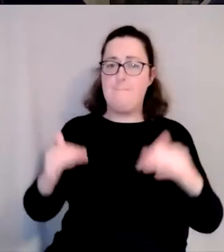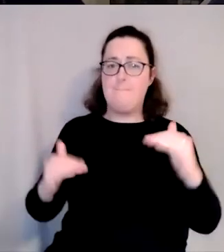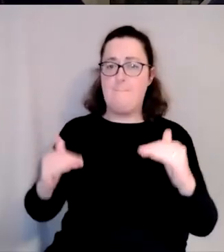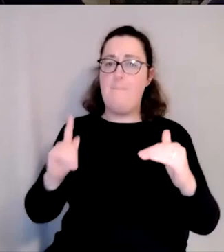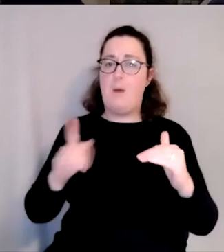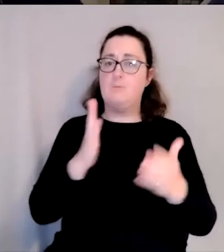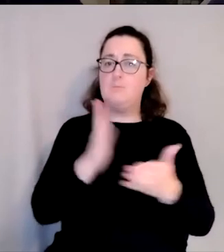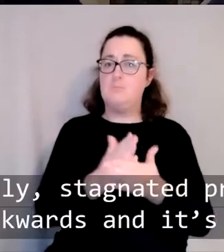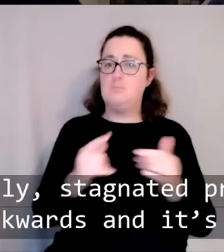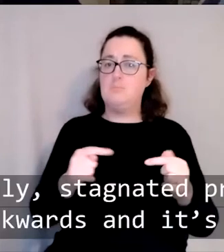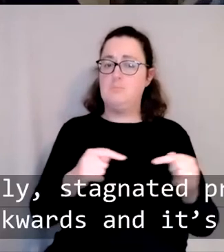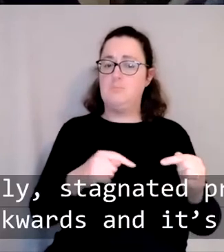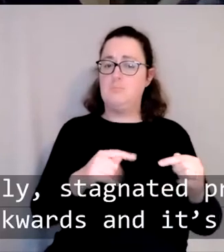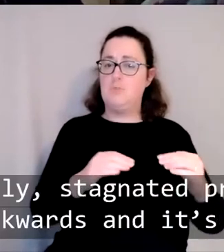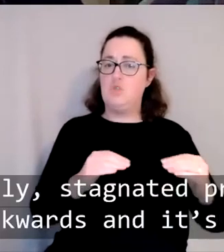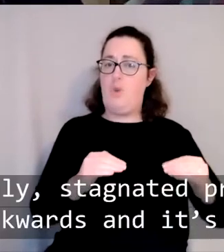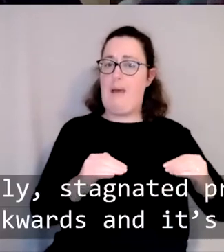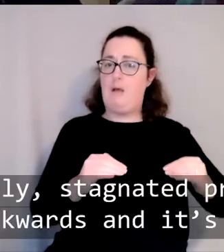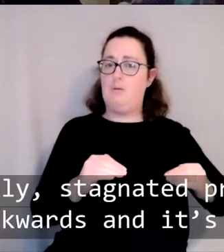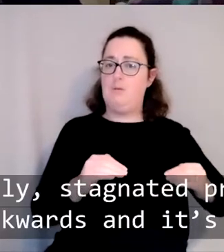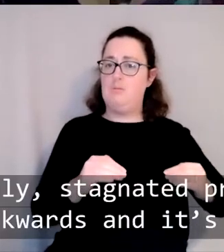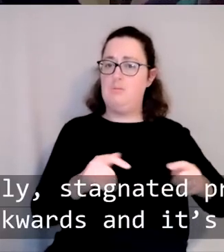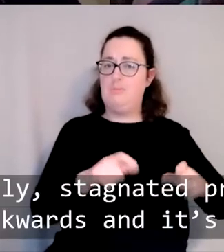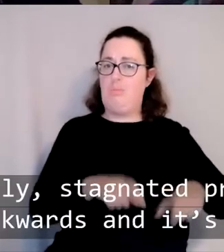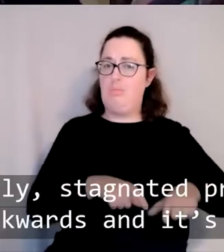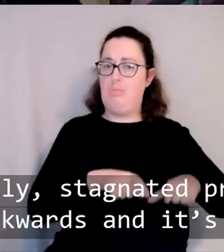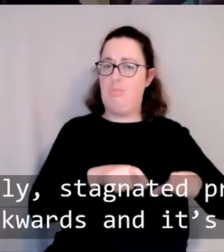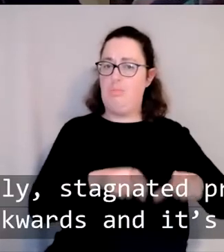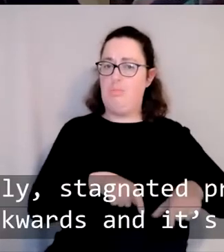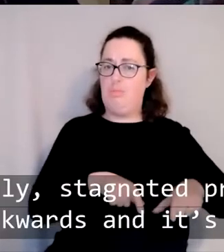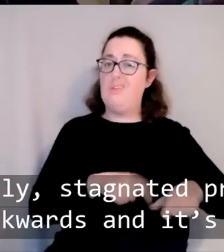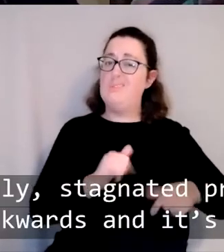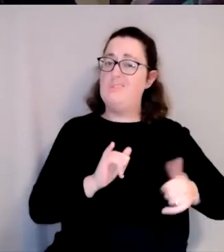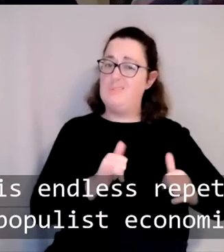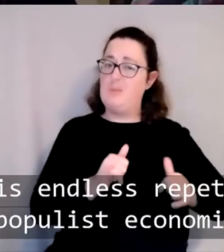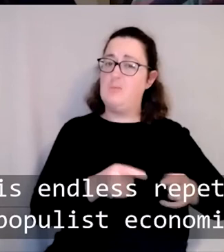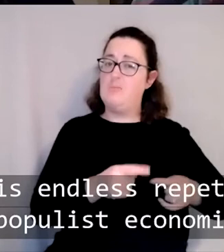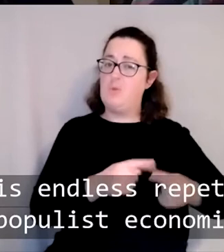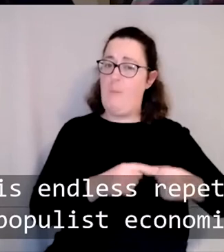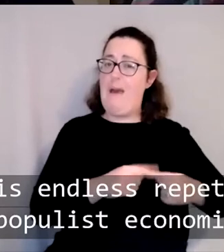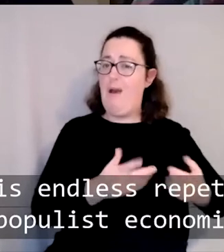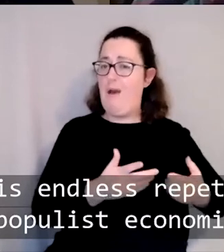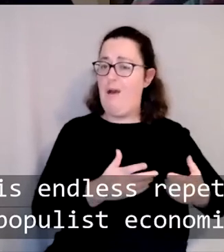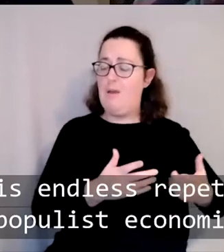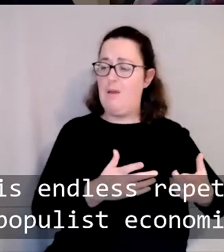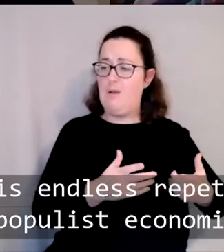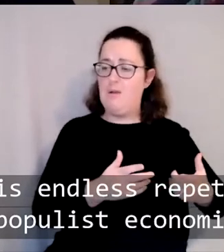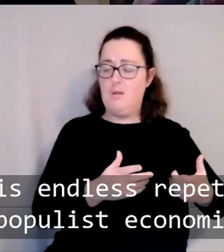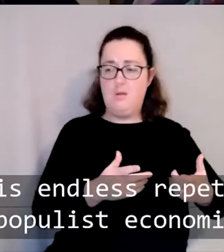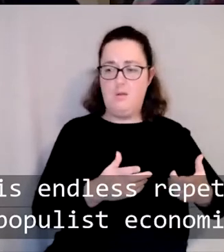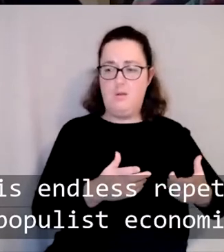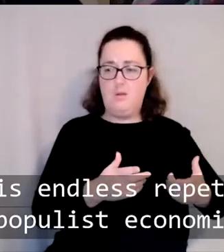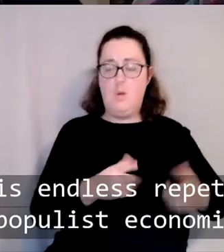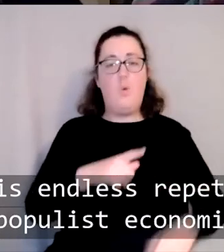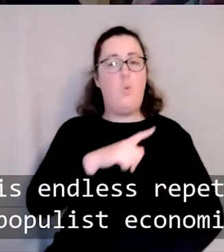backwards, certainly stagnated, probably gone backwards, and it's because of this endless